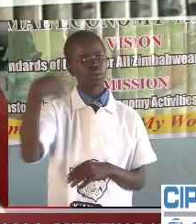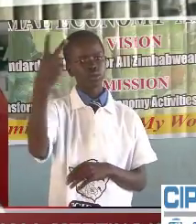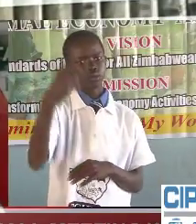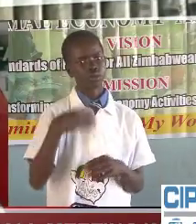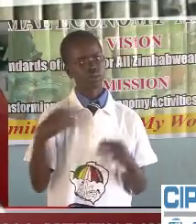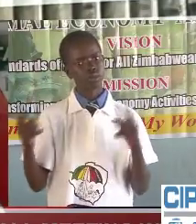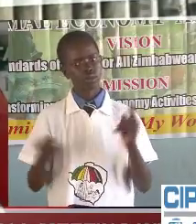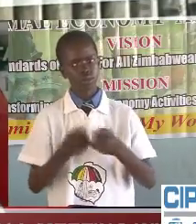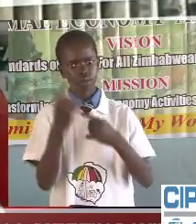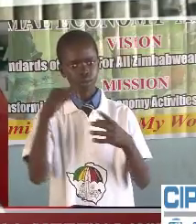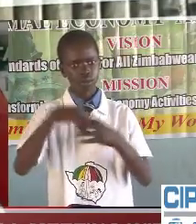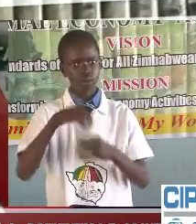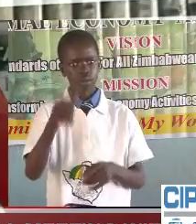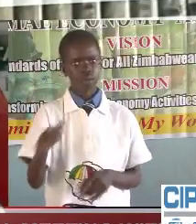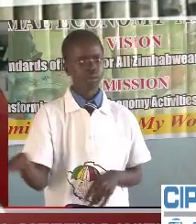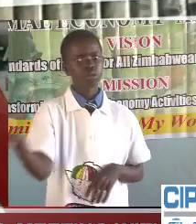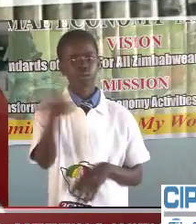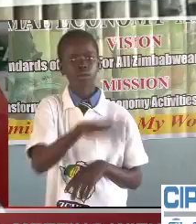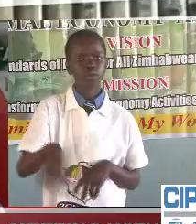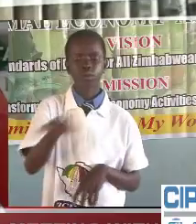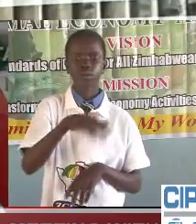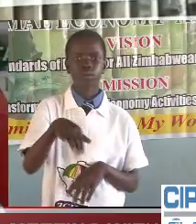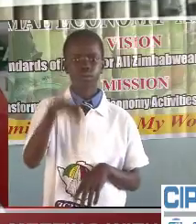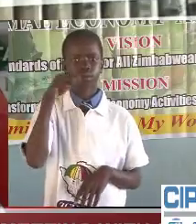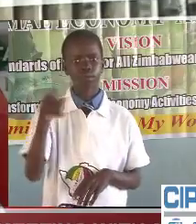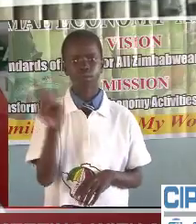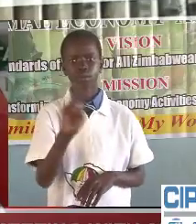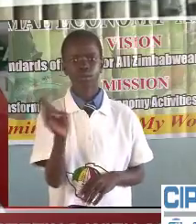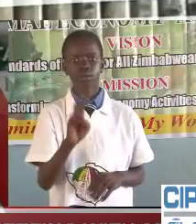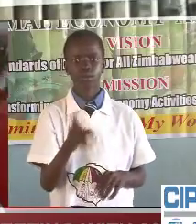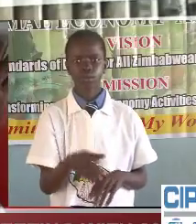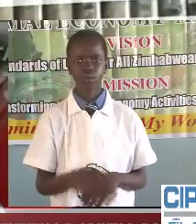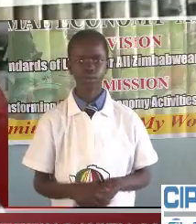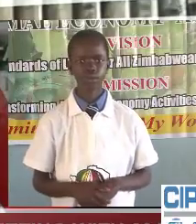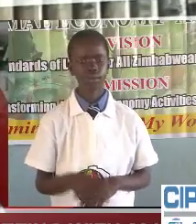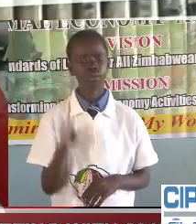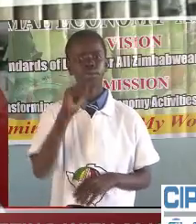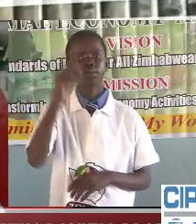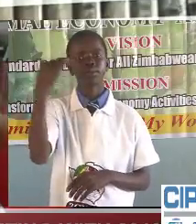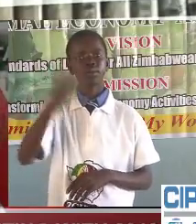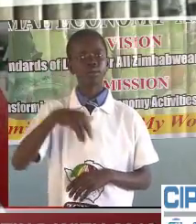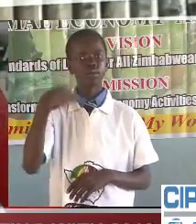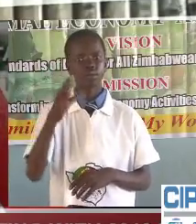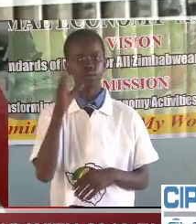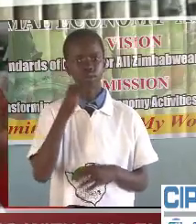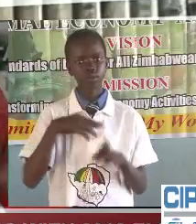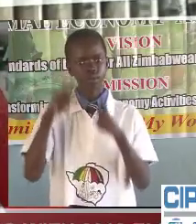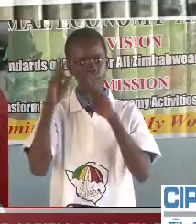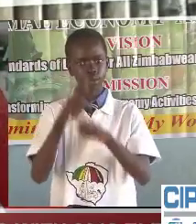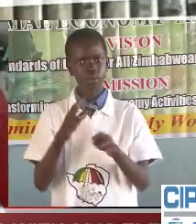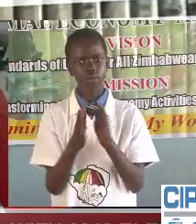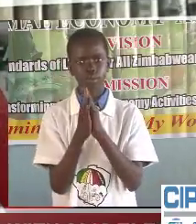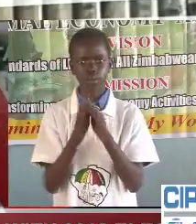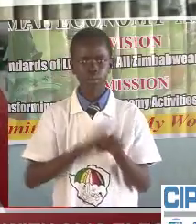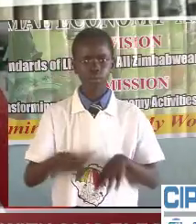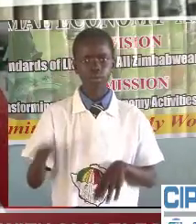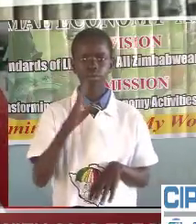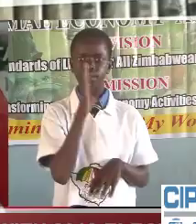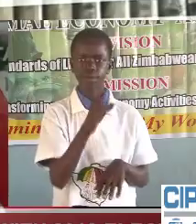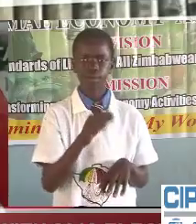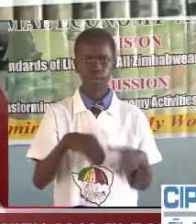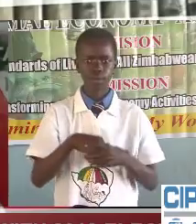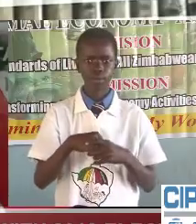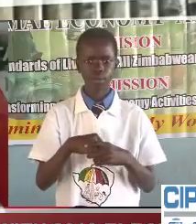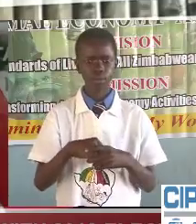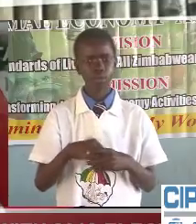before I round off, I would like to say there is a mantra that is trending these days to